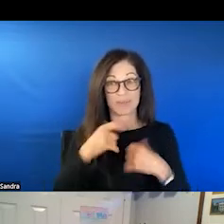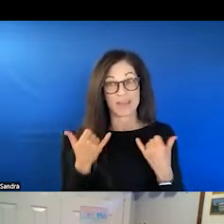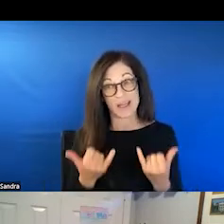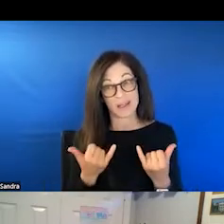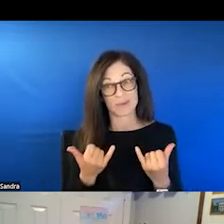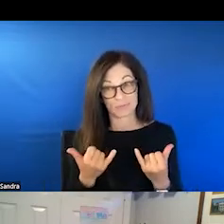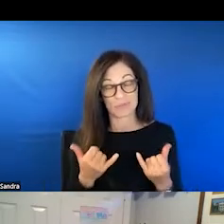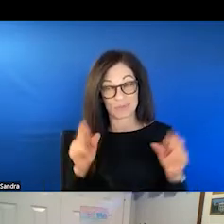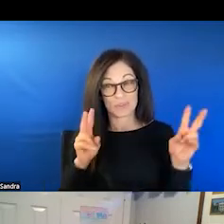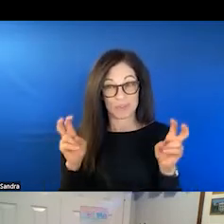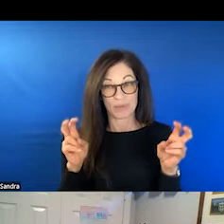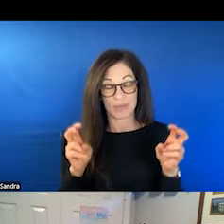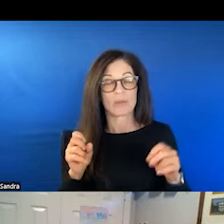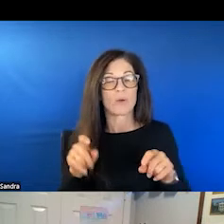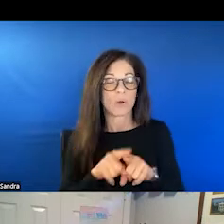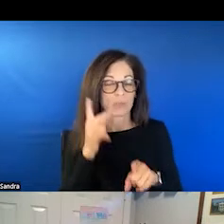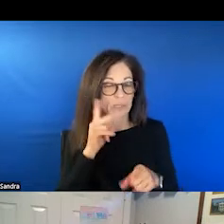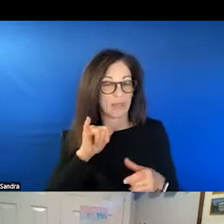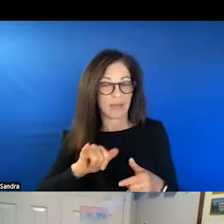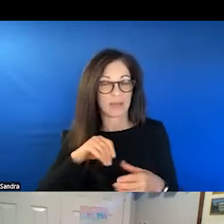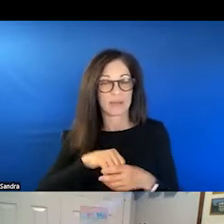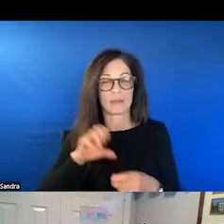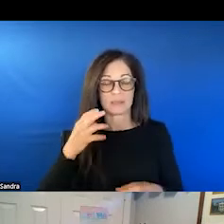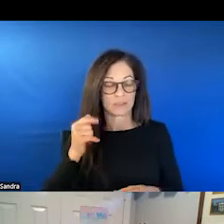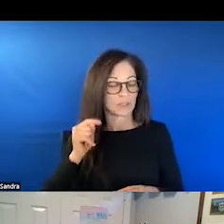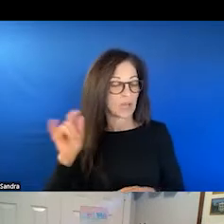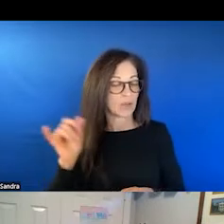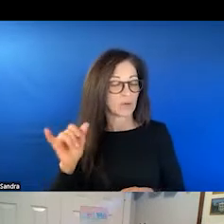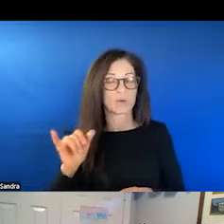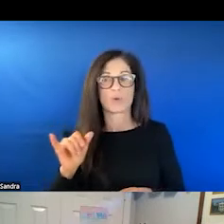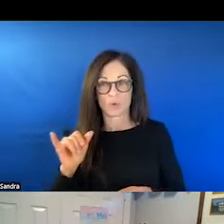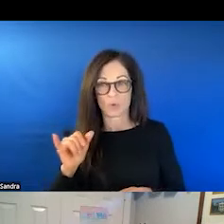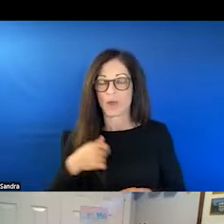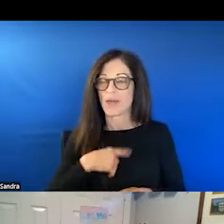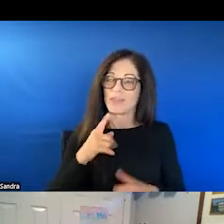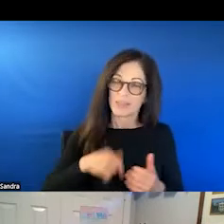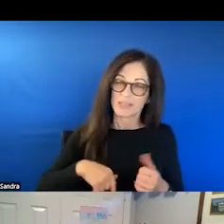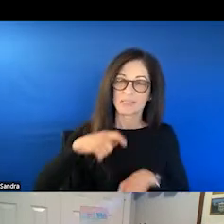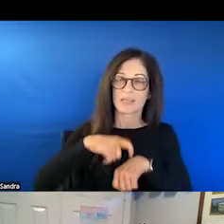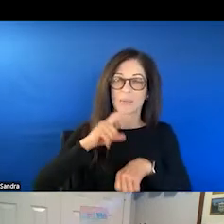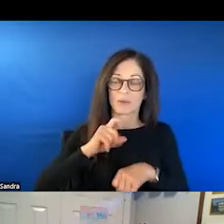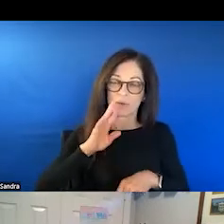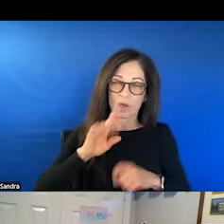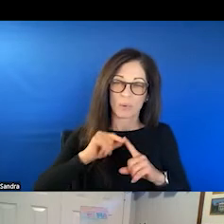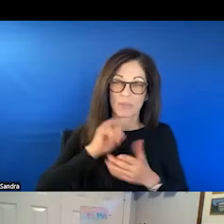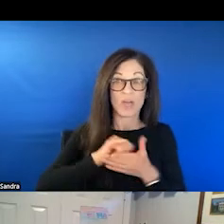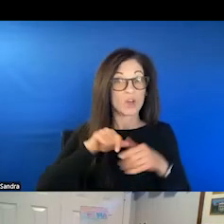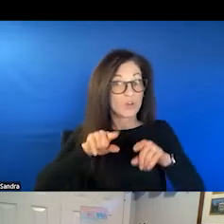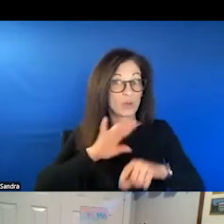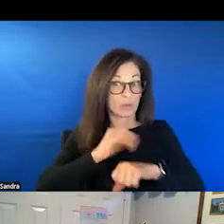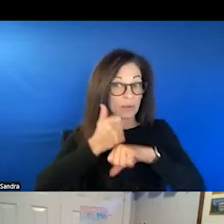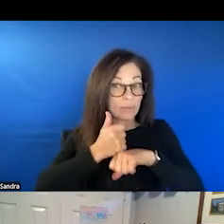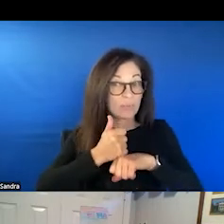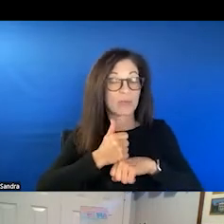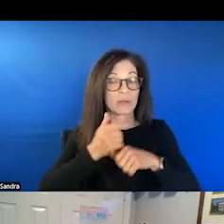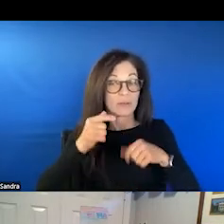because this is what we're seeing also in the chat box is that this is the time we need to be talking about it. During the implementation phase of 988,